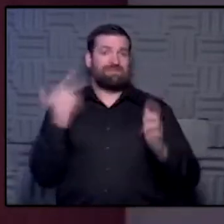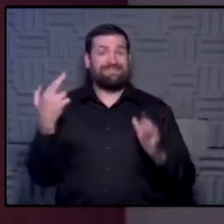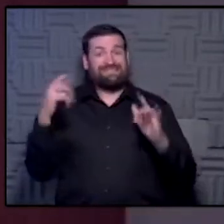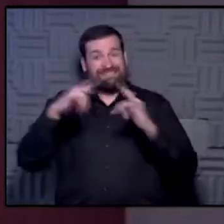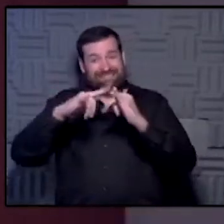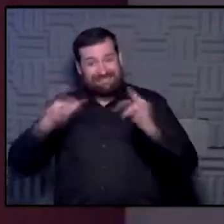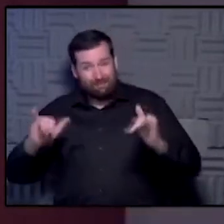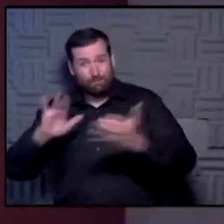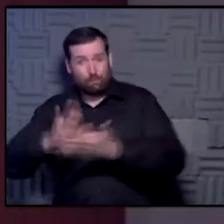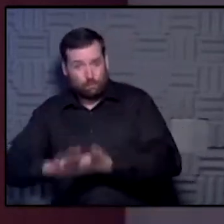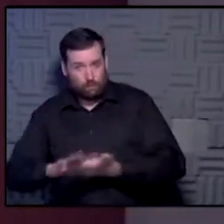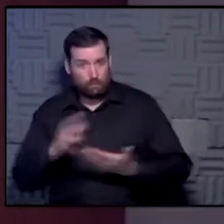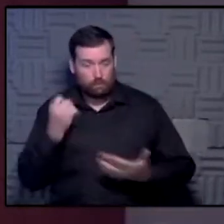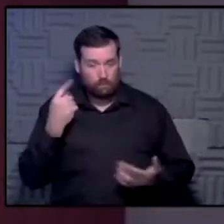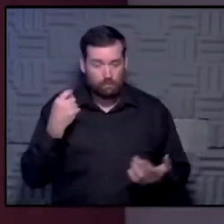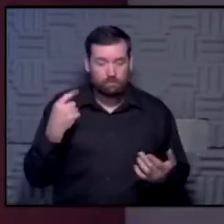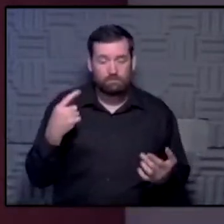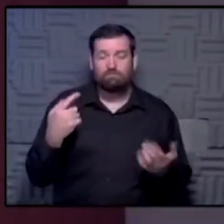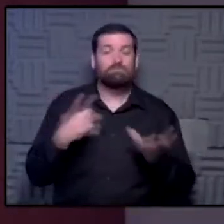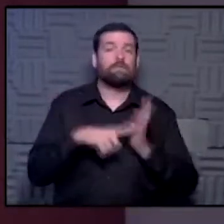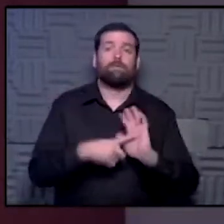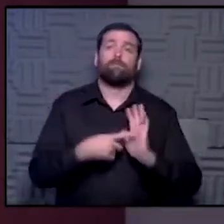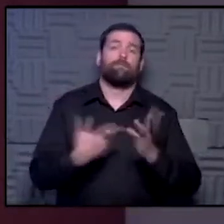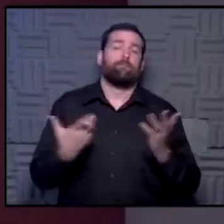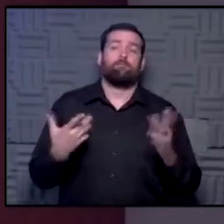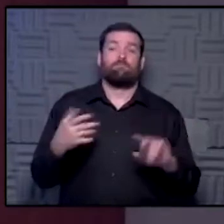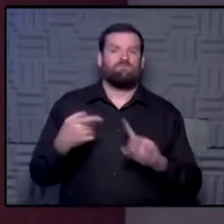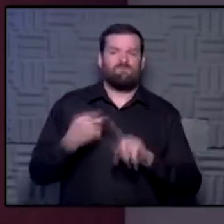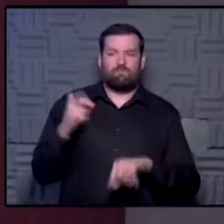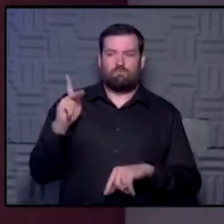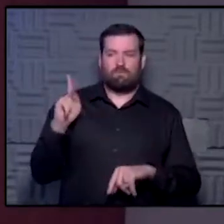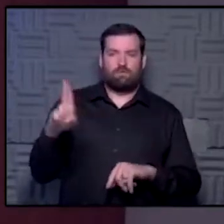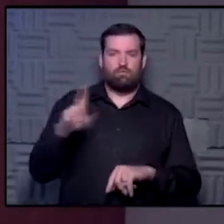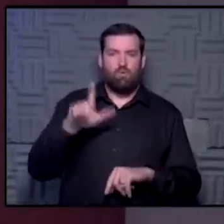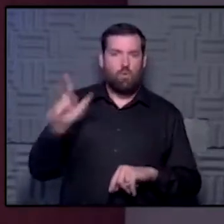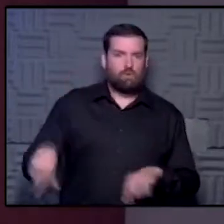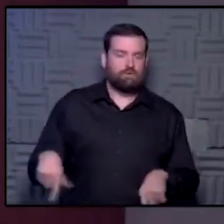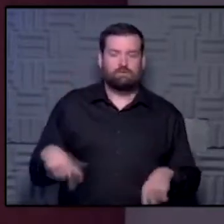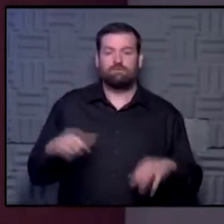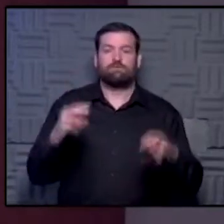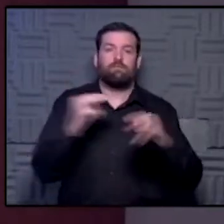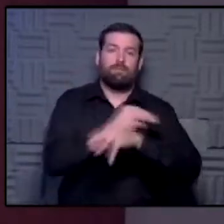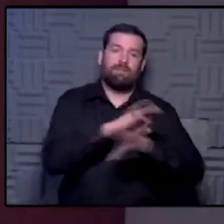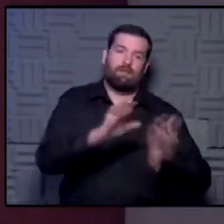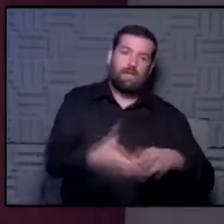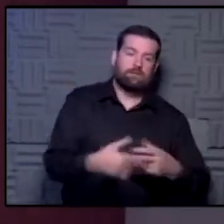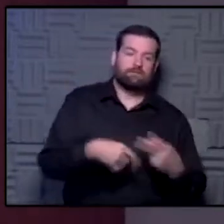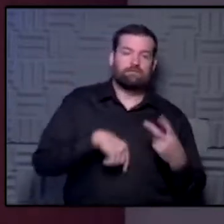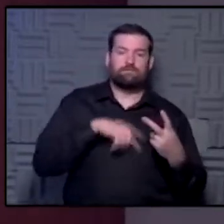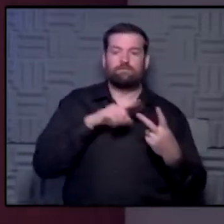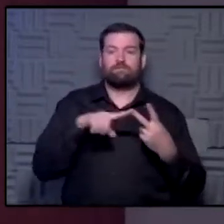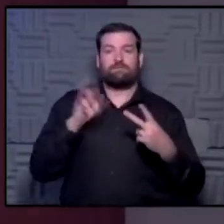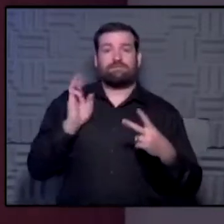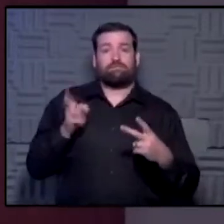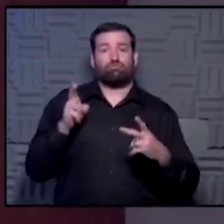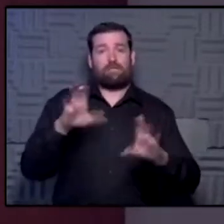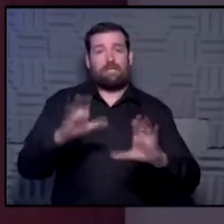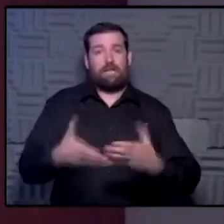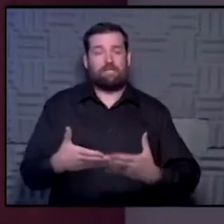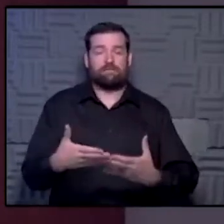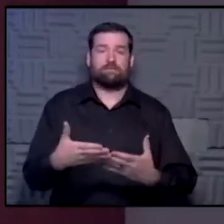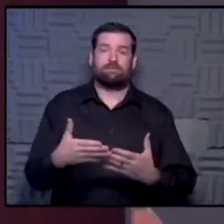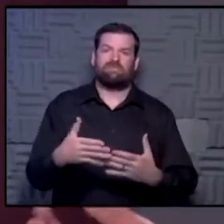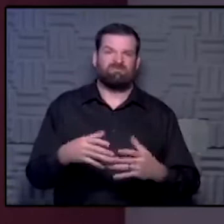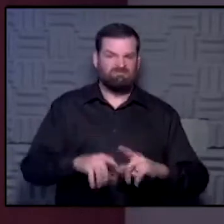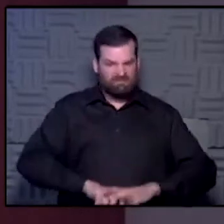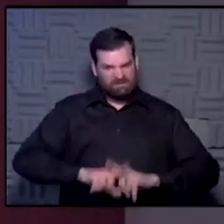school. This is an example from KU Lawrence, but like sitting in a math class or a history class is